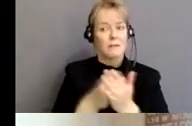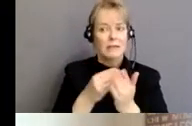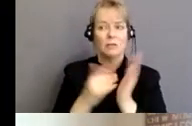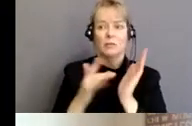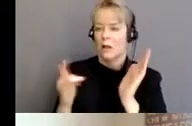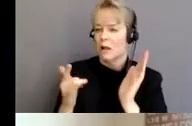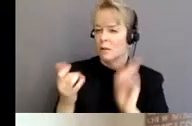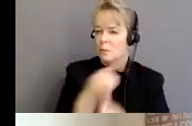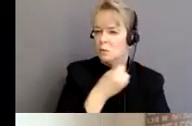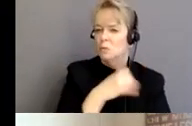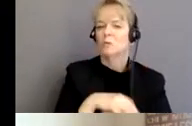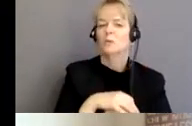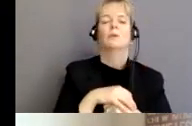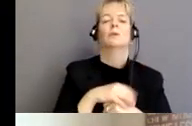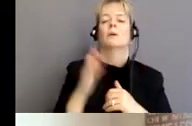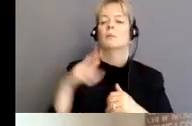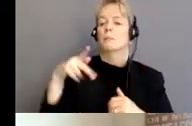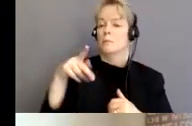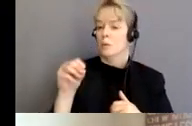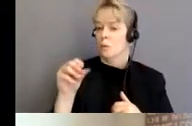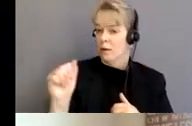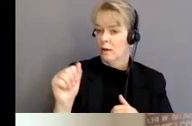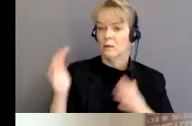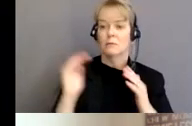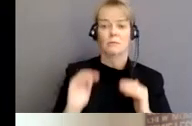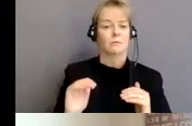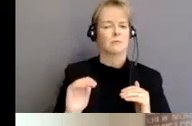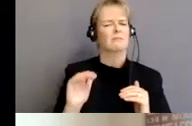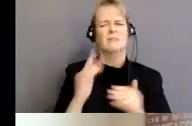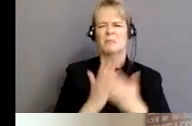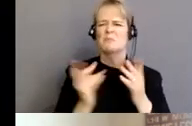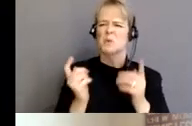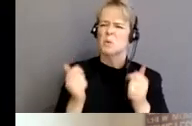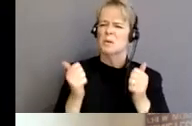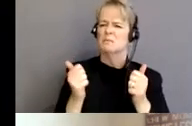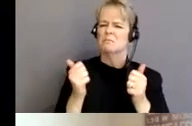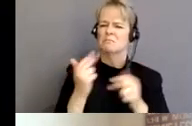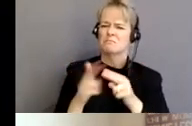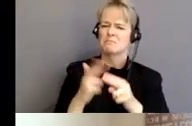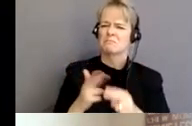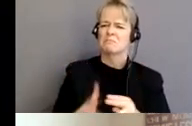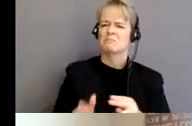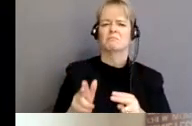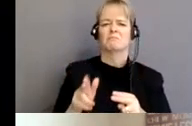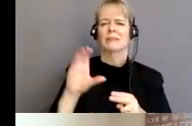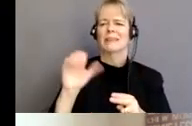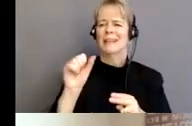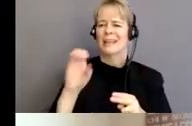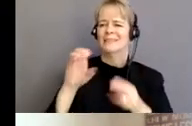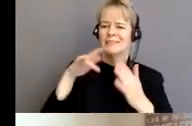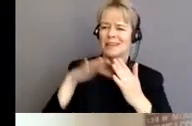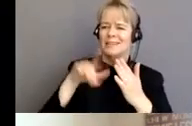powers of attorney, and just some quick case studies and resources that you